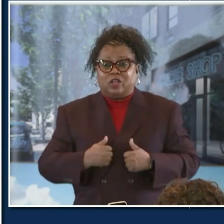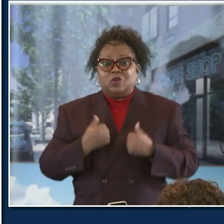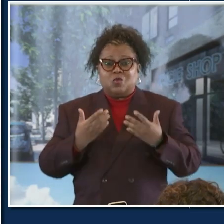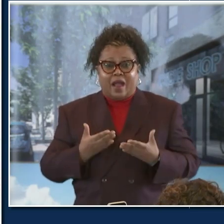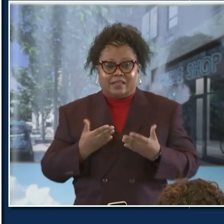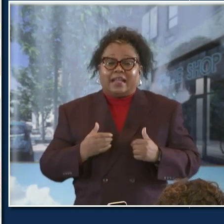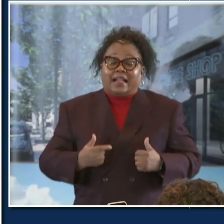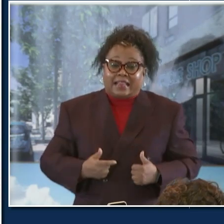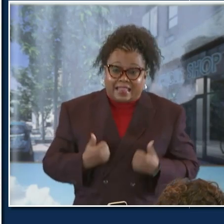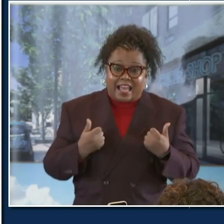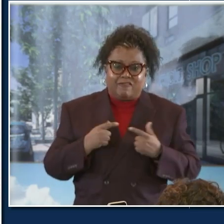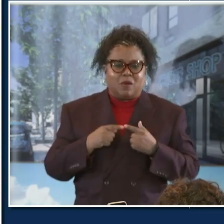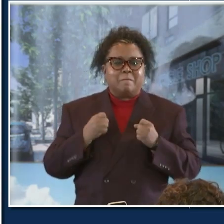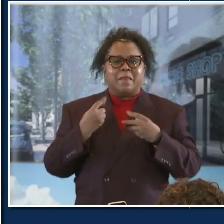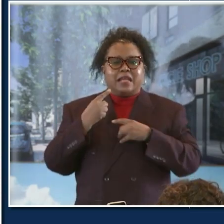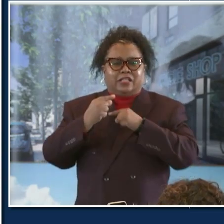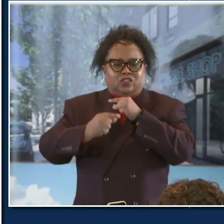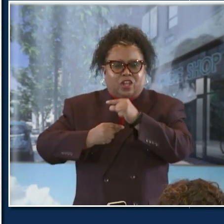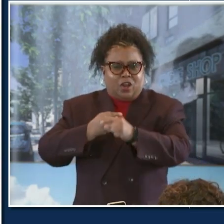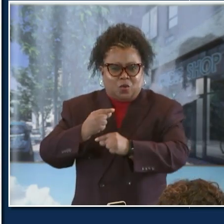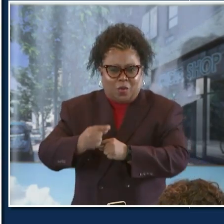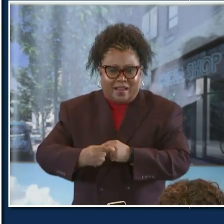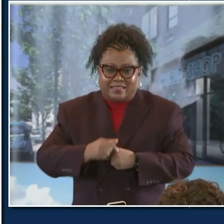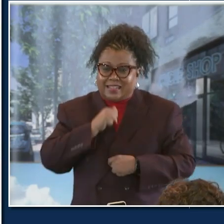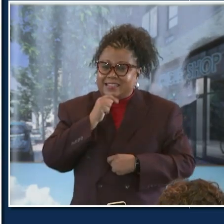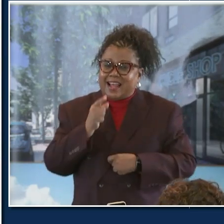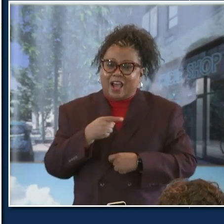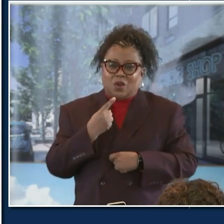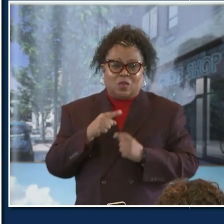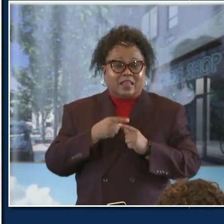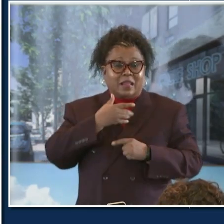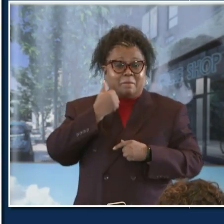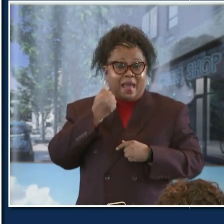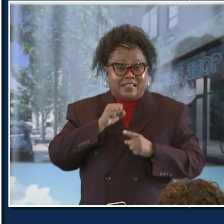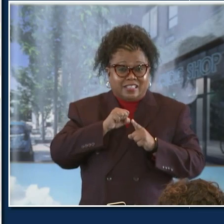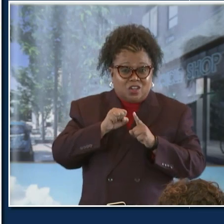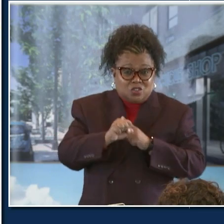residents live for generations, not always in the best of